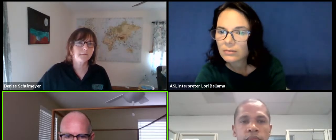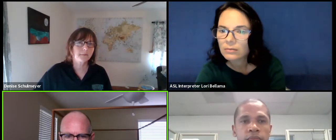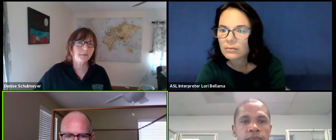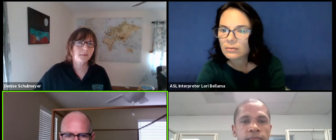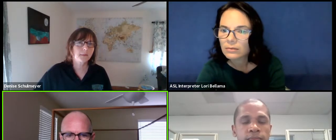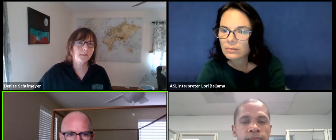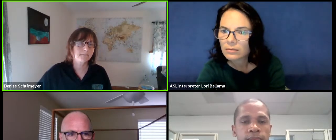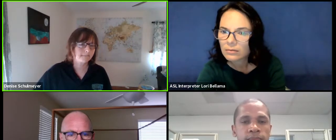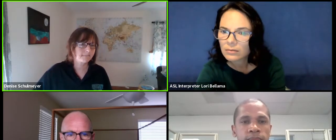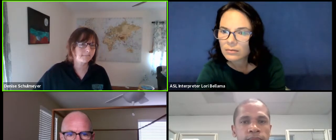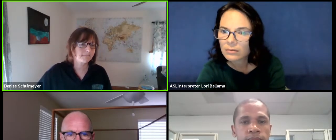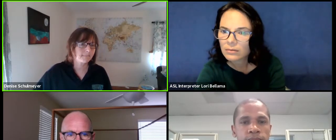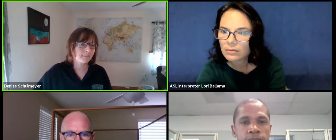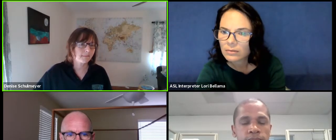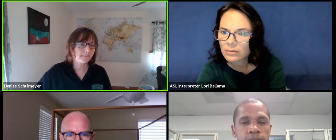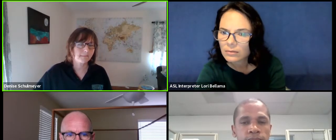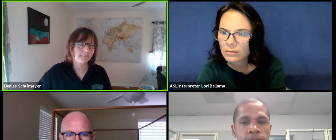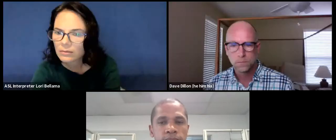Dave? Thank you.